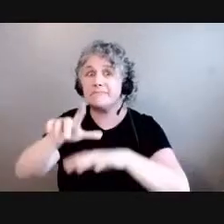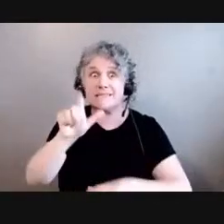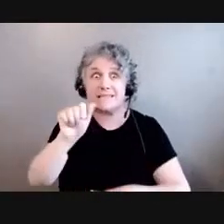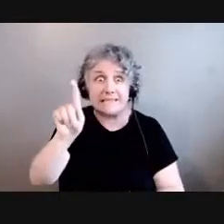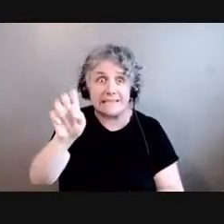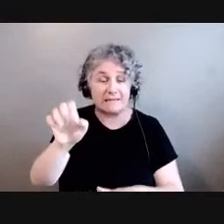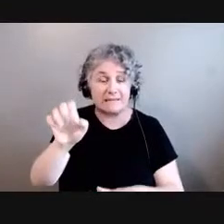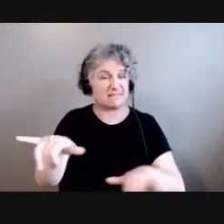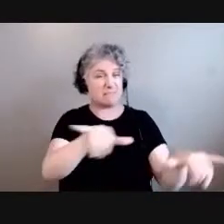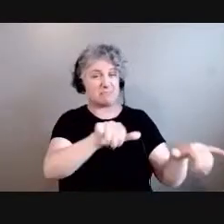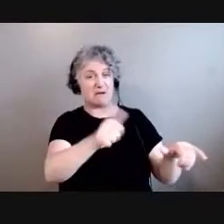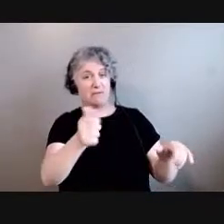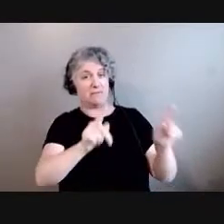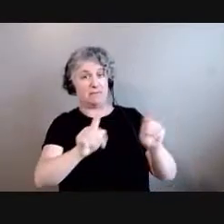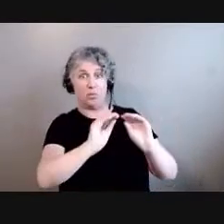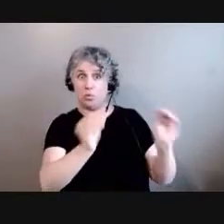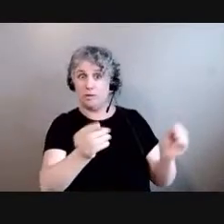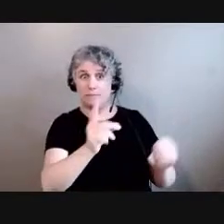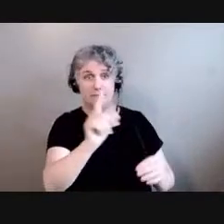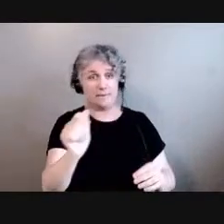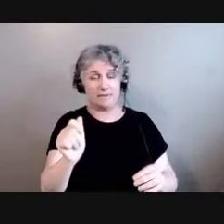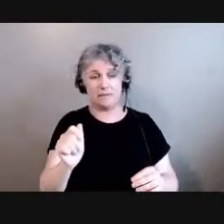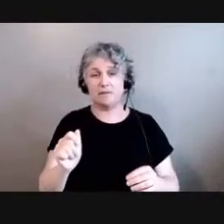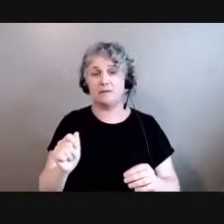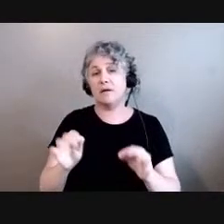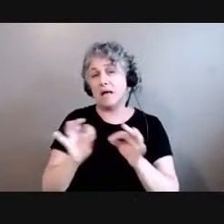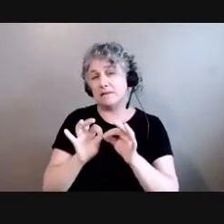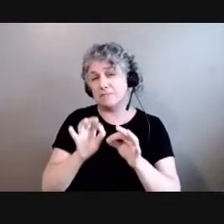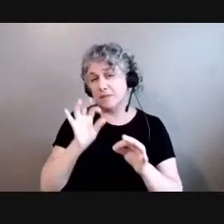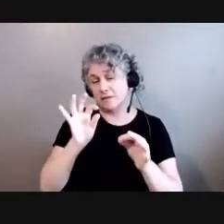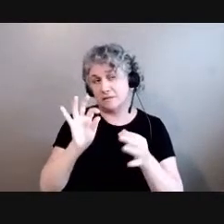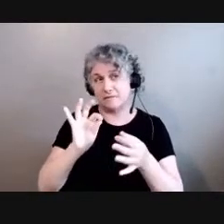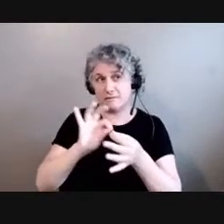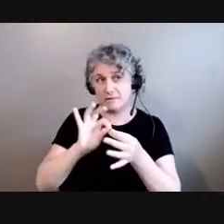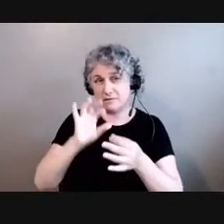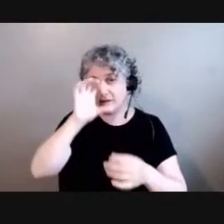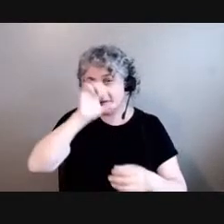out for 30 days, and the estimated cost is over $4,000.